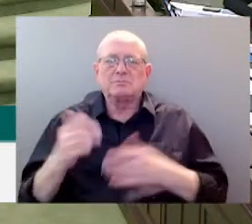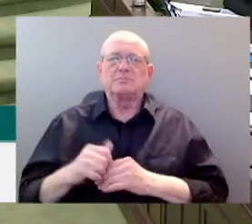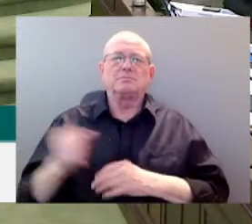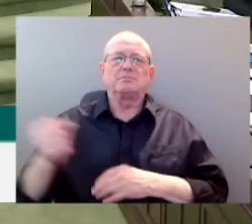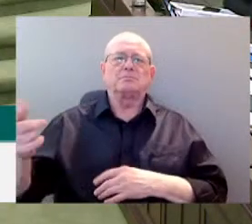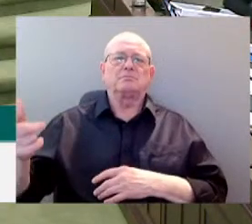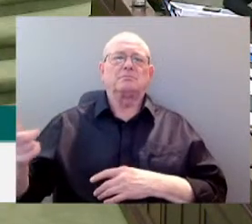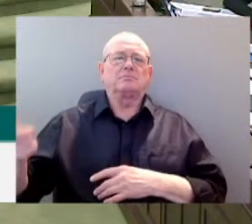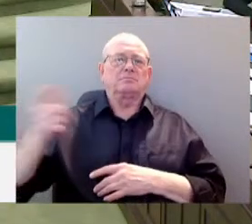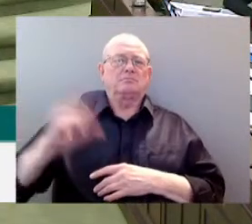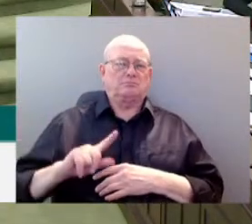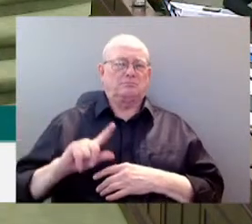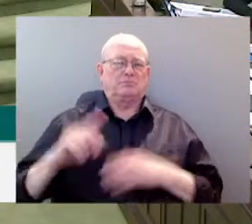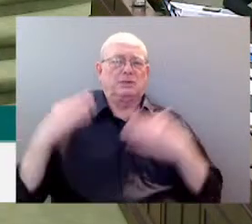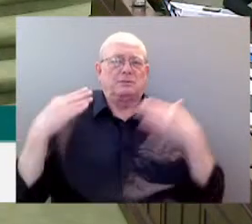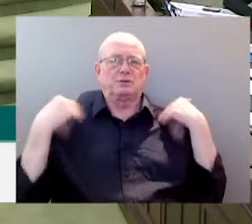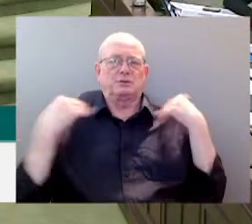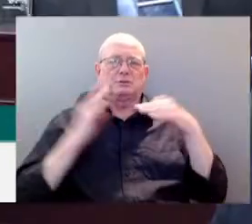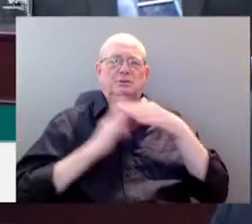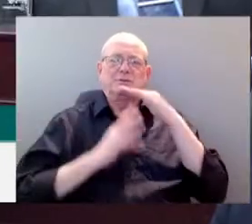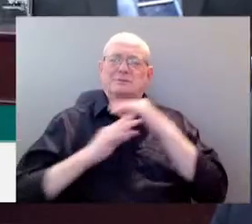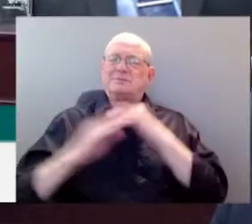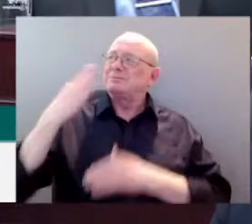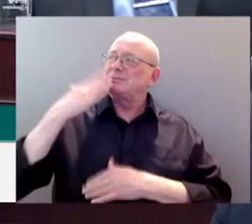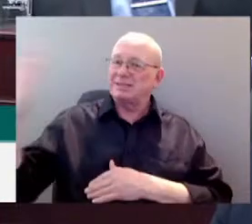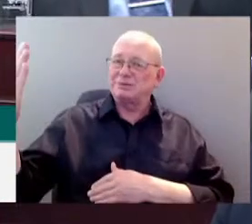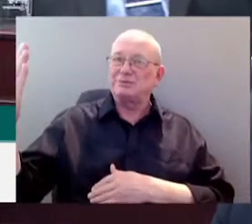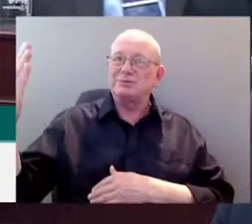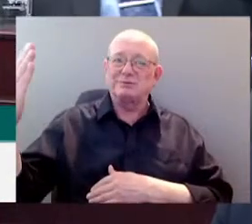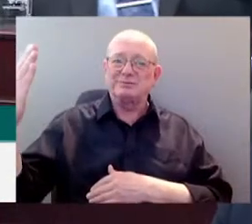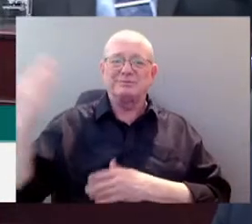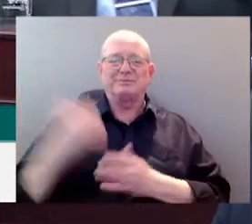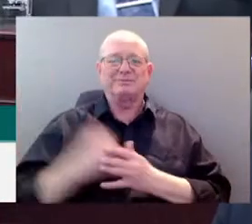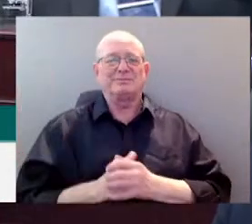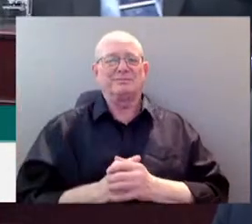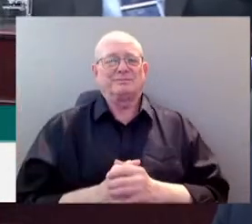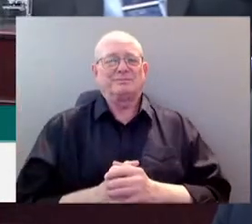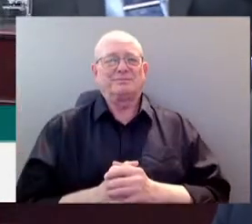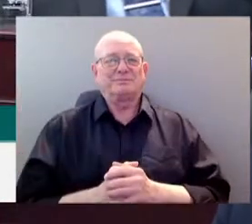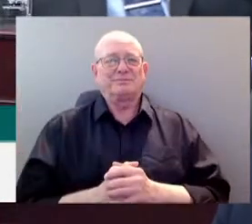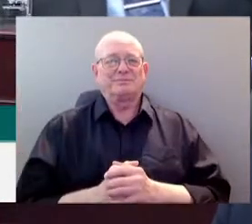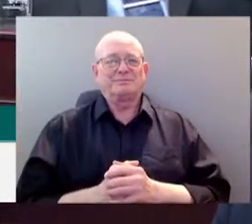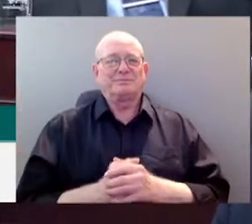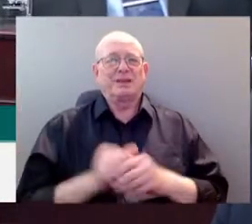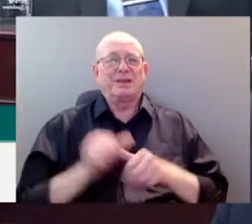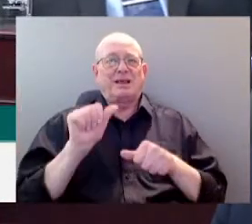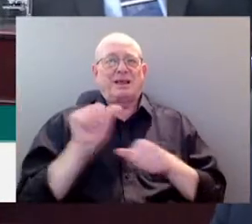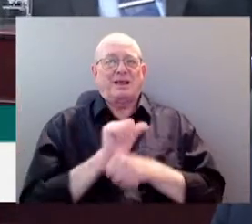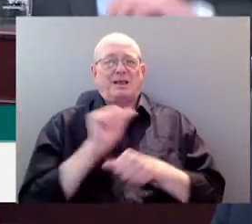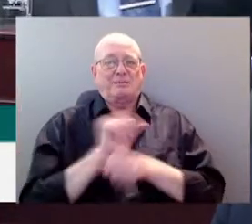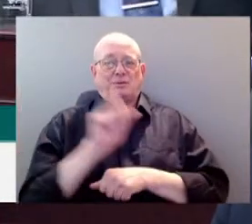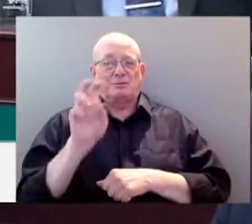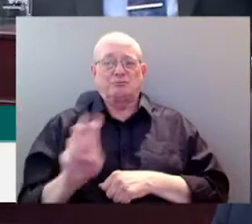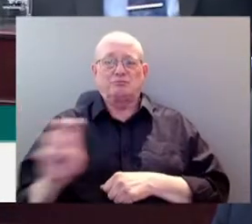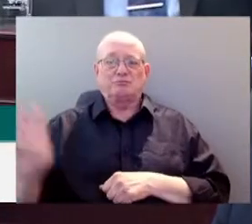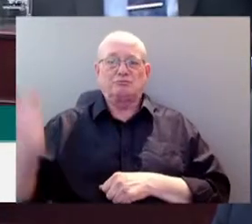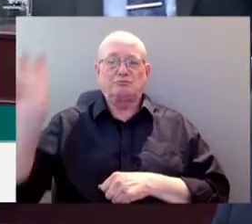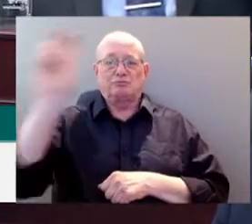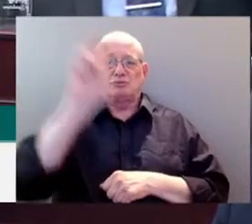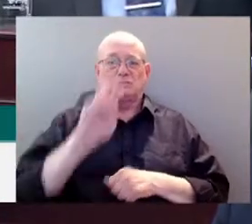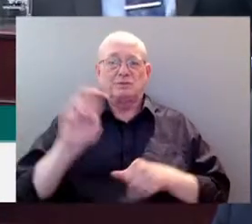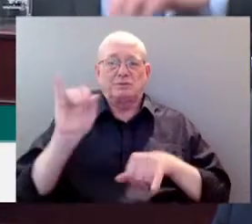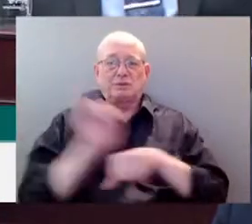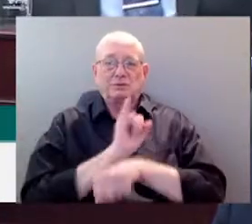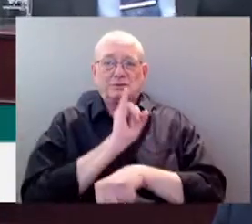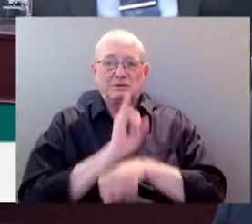you Mr Speaker and thank you to the member for the questions Alberta tourism industry generates 10.7 billion in GDP every year and